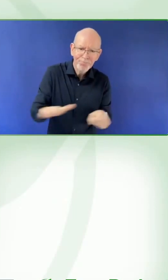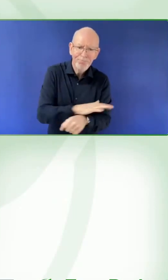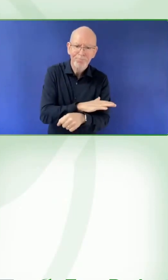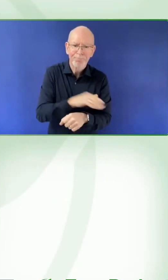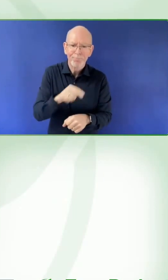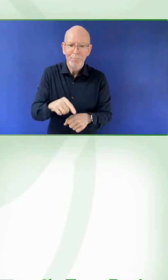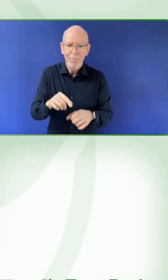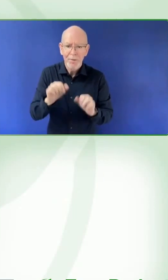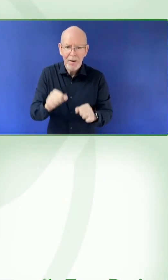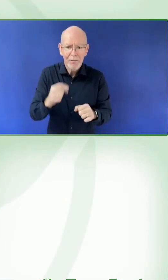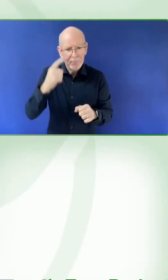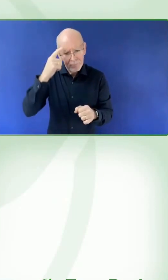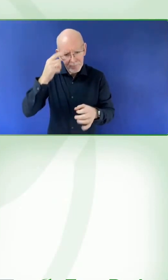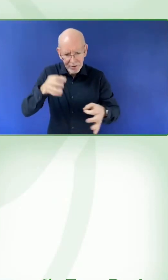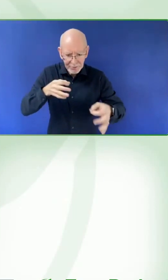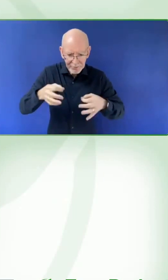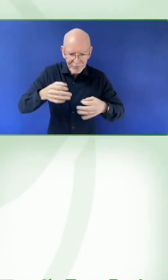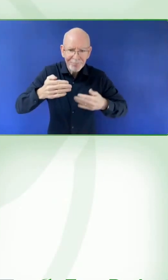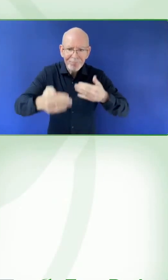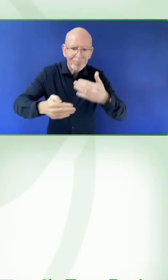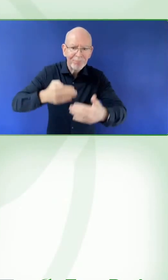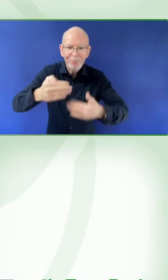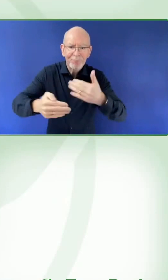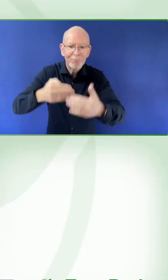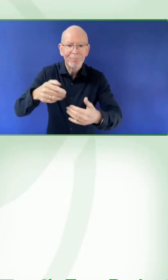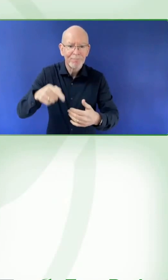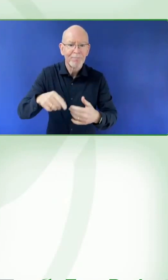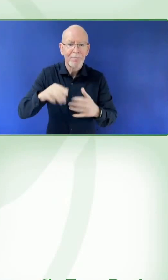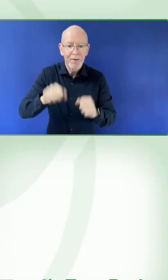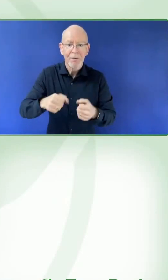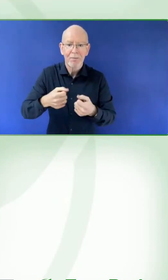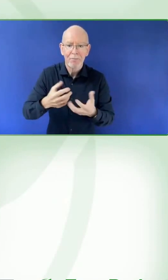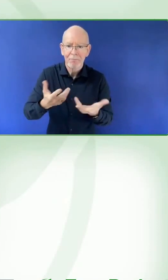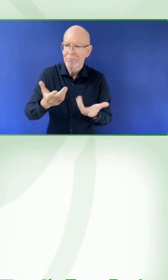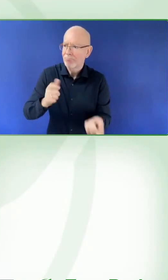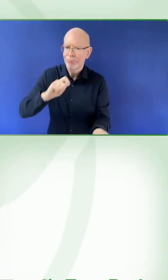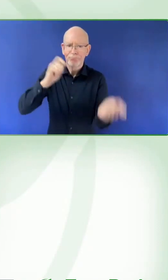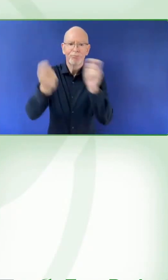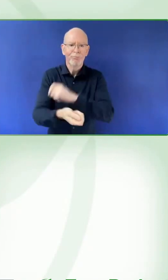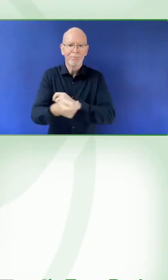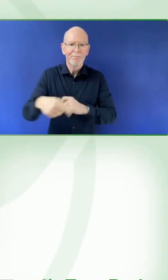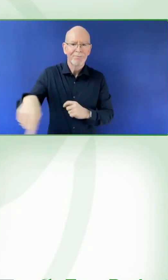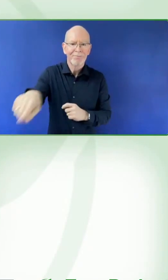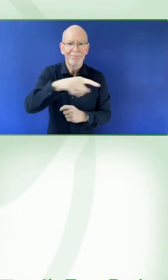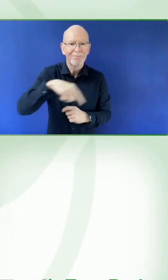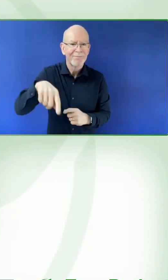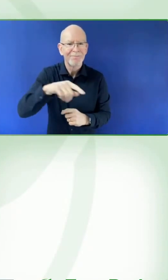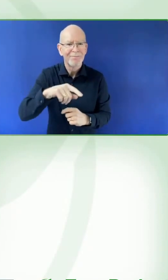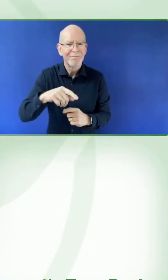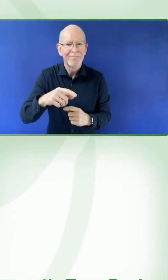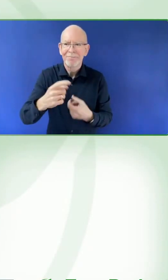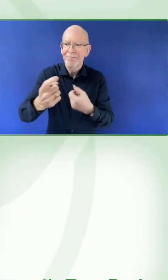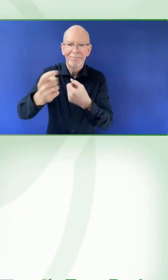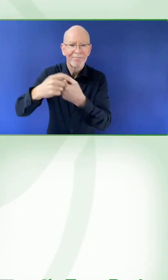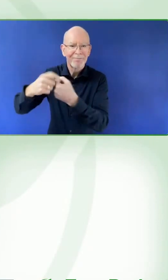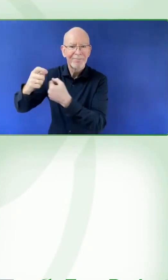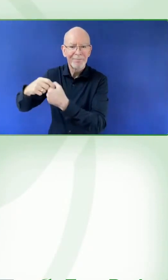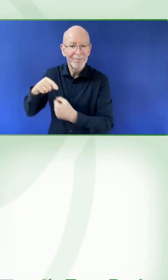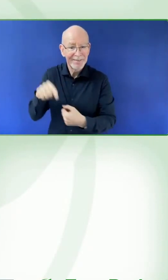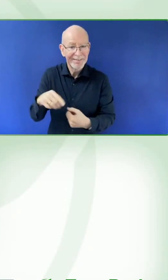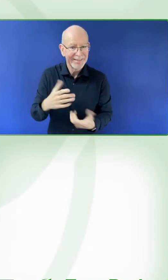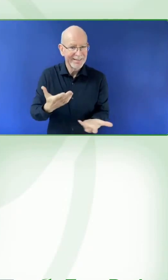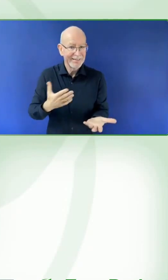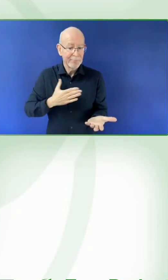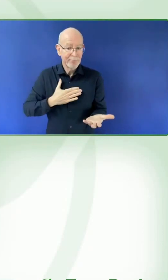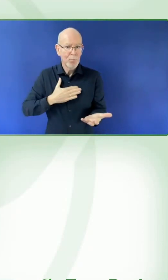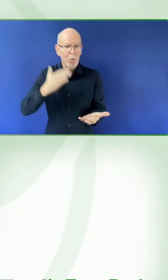actors here in Colombia, and of course, if you want, in Latin America. Finally, I would like to share